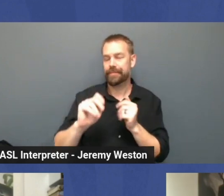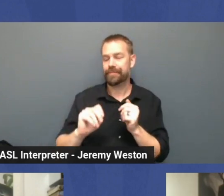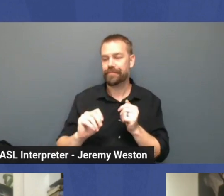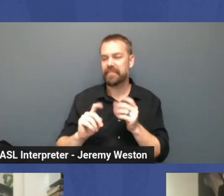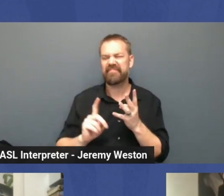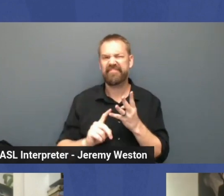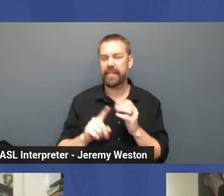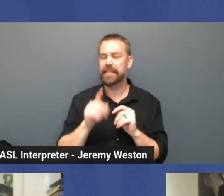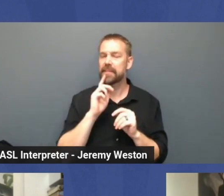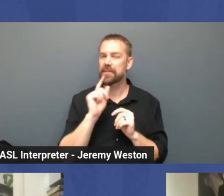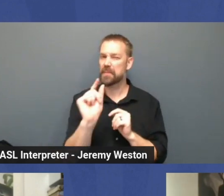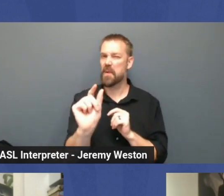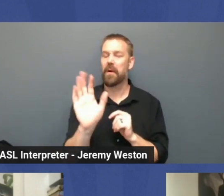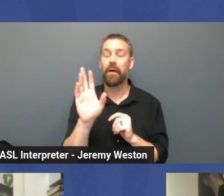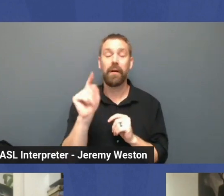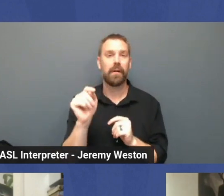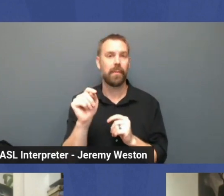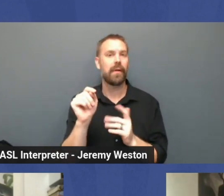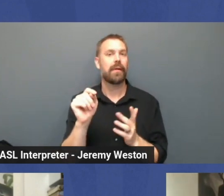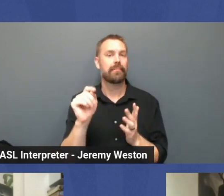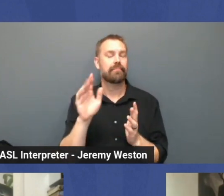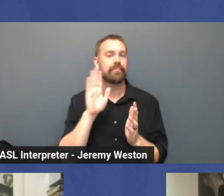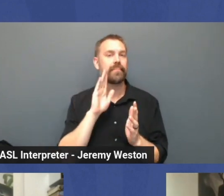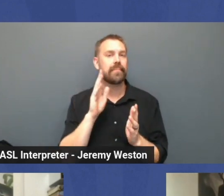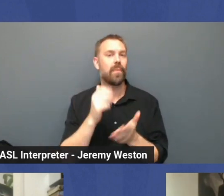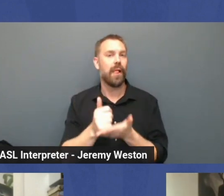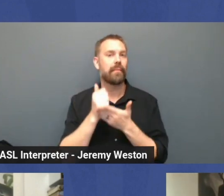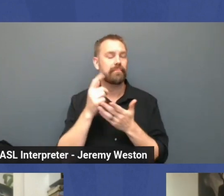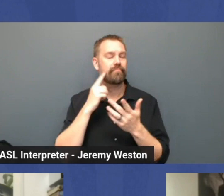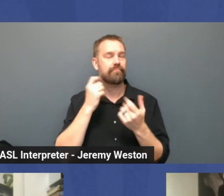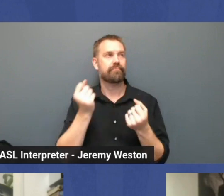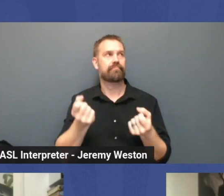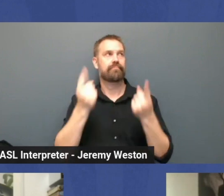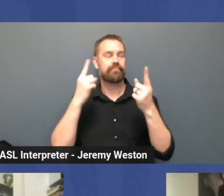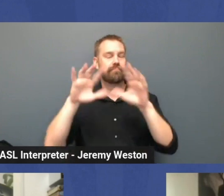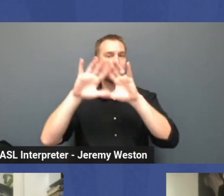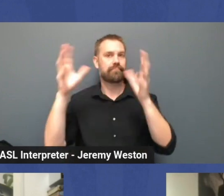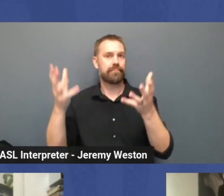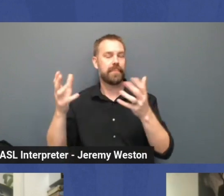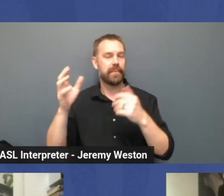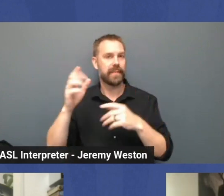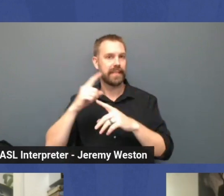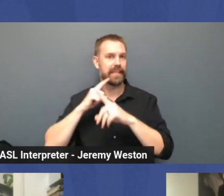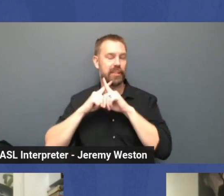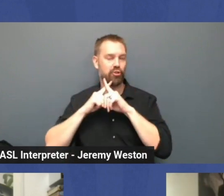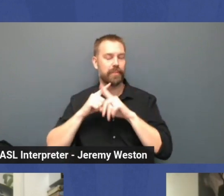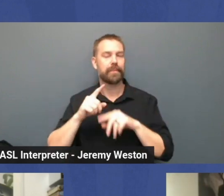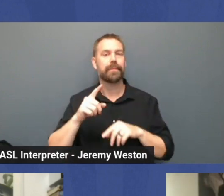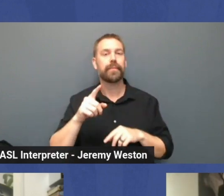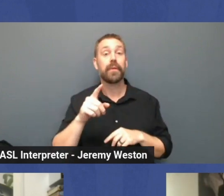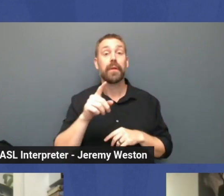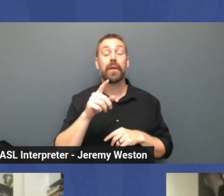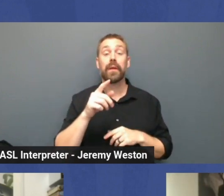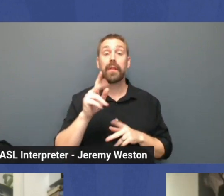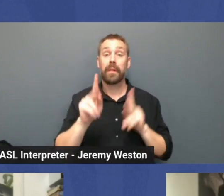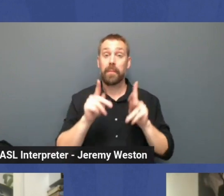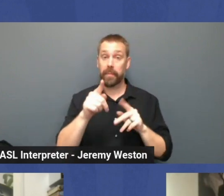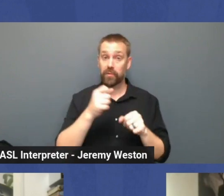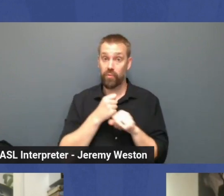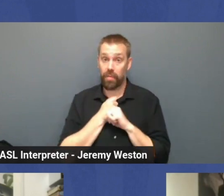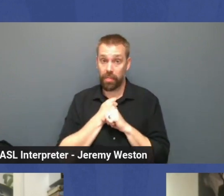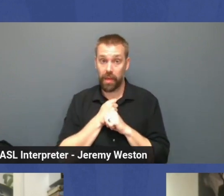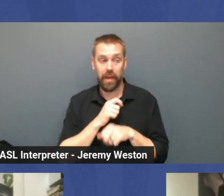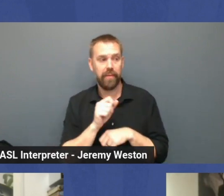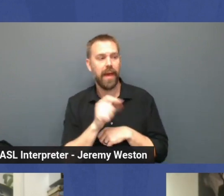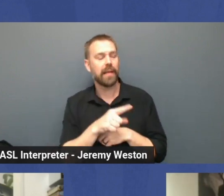can just help you start to understand the big components of censorship. I want you to ask your loved ones what compliment they